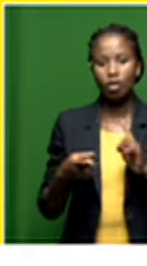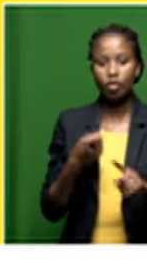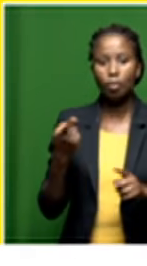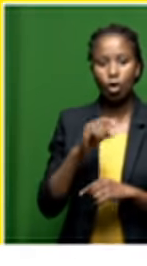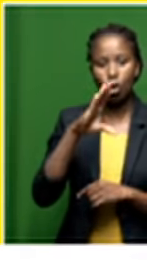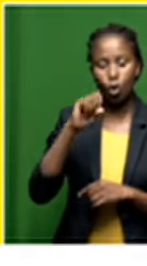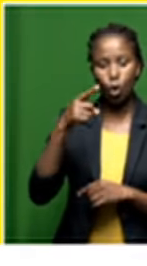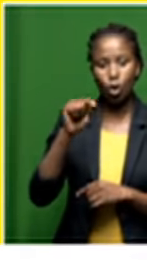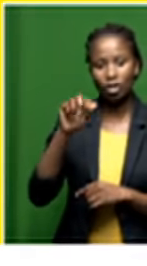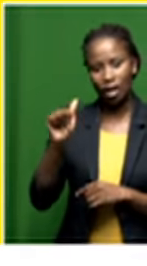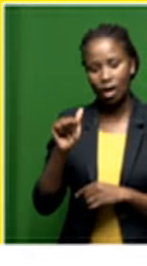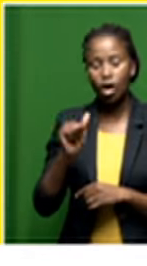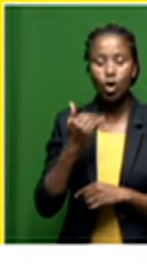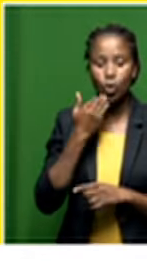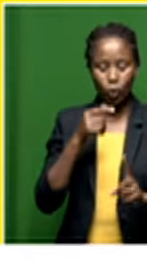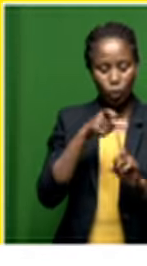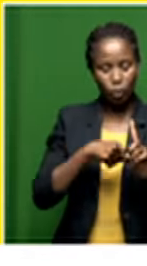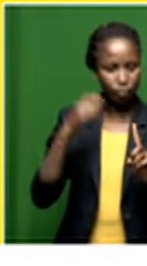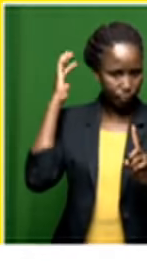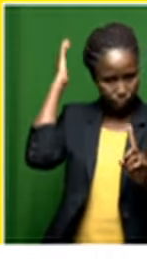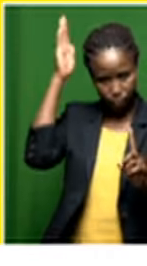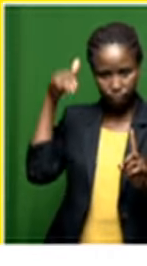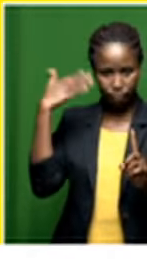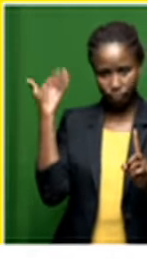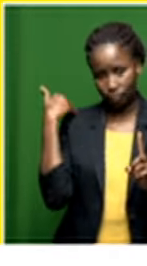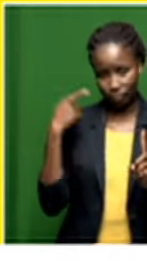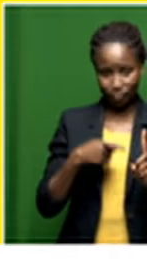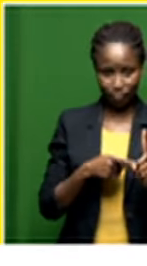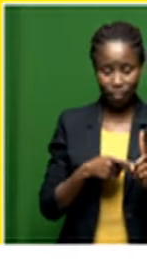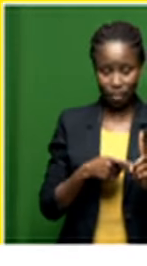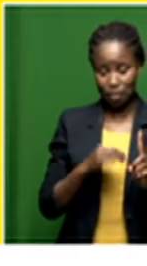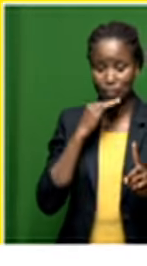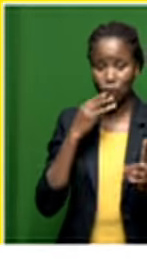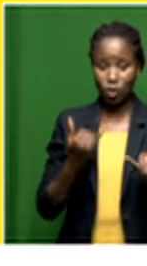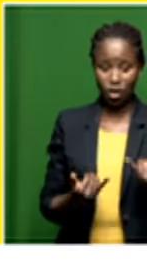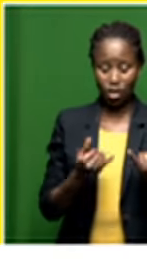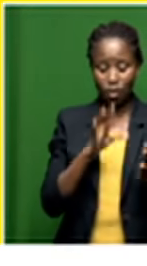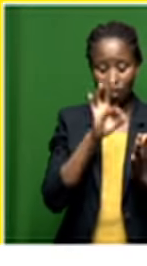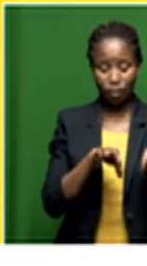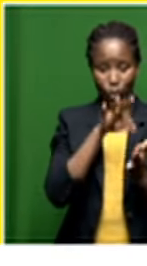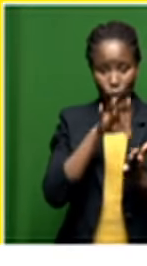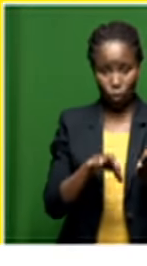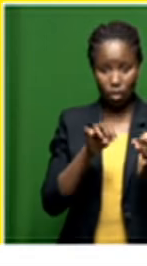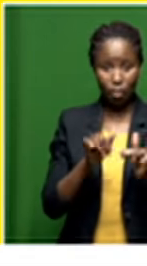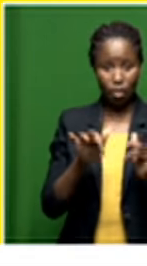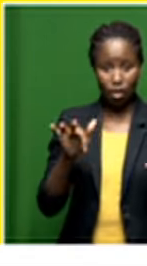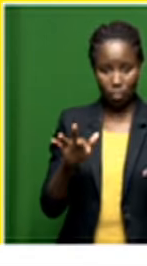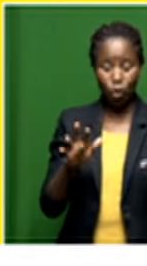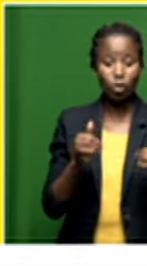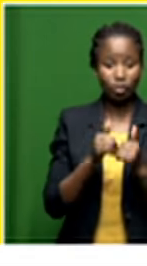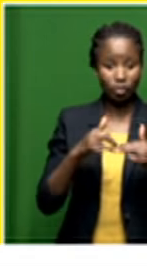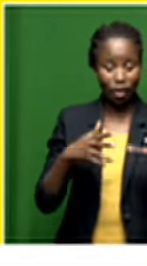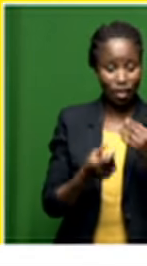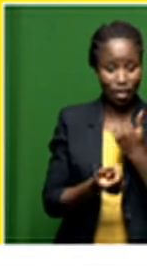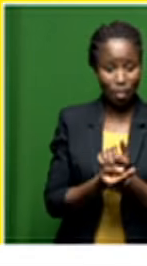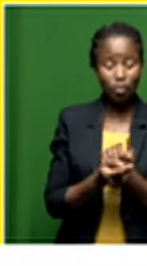Traditional Affairs, Dr. Nkosazana Dlamini-Zuma, and effectively means that the voters' roll will be sealed at midnight, and political